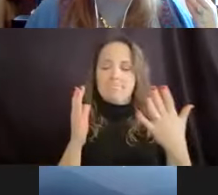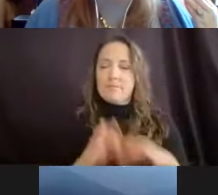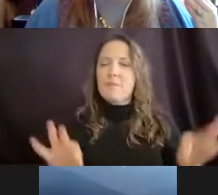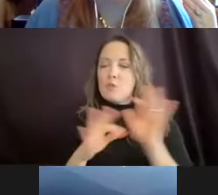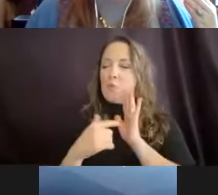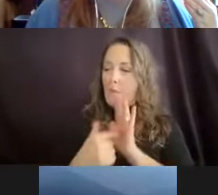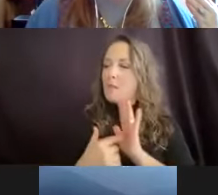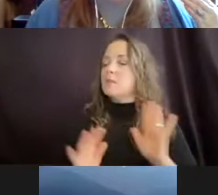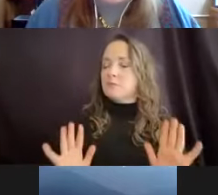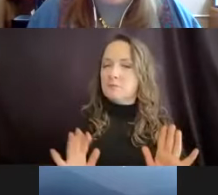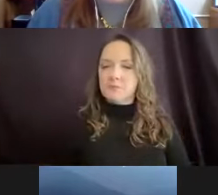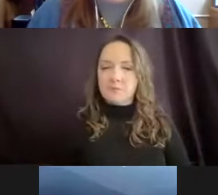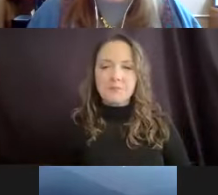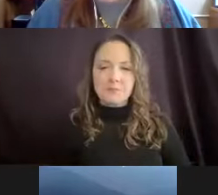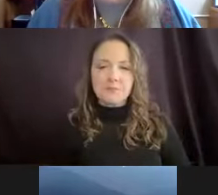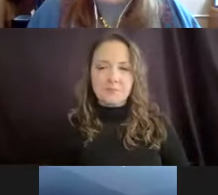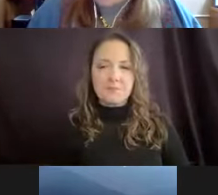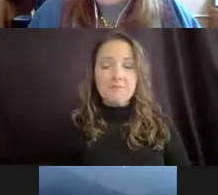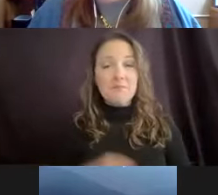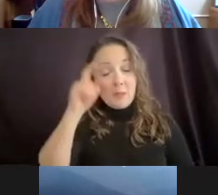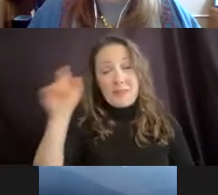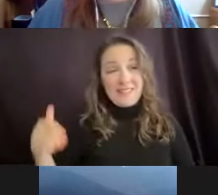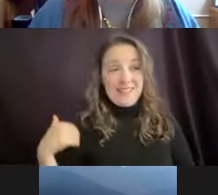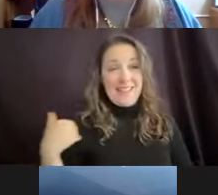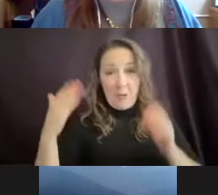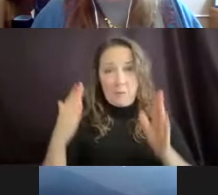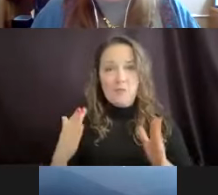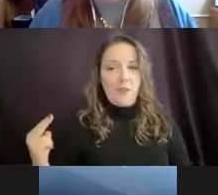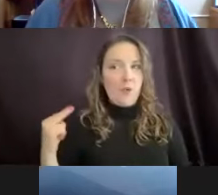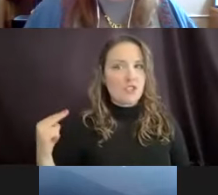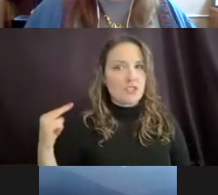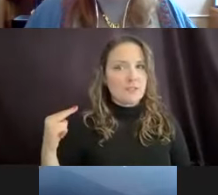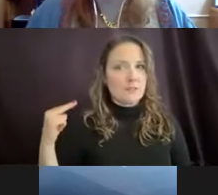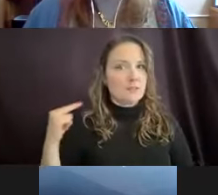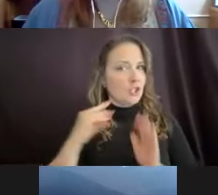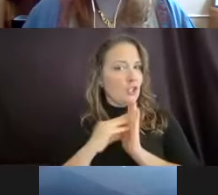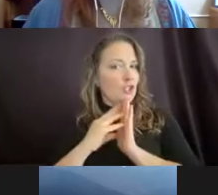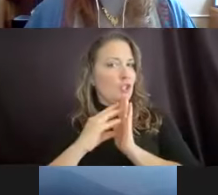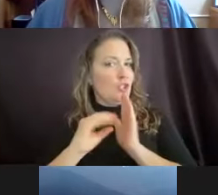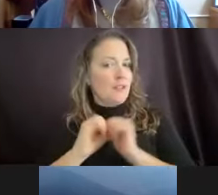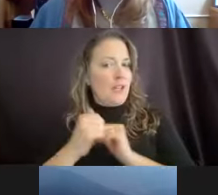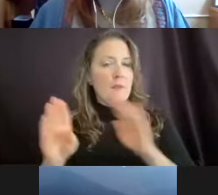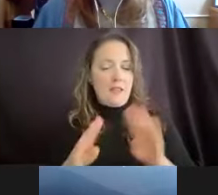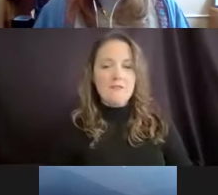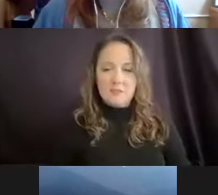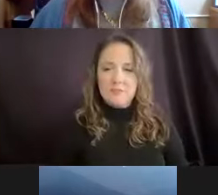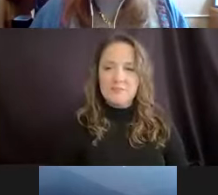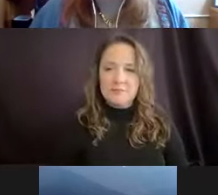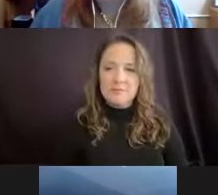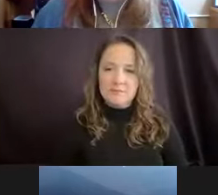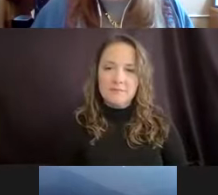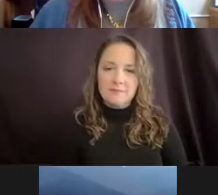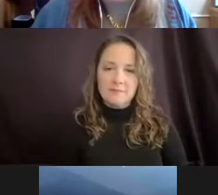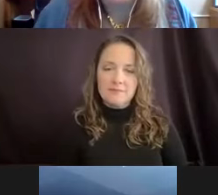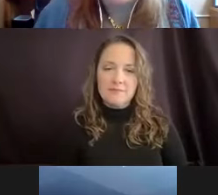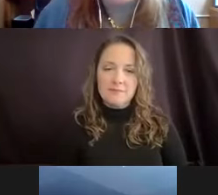because the young person you love is watching and learning how to behave from you. And also make sure